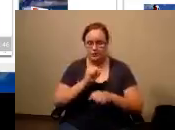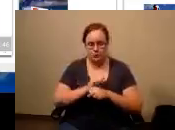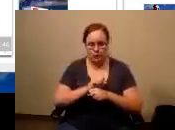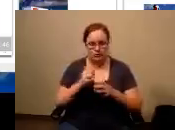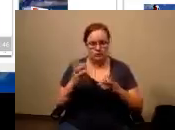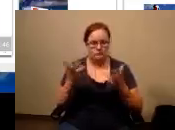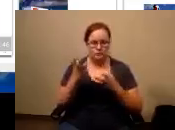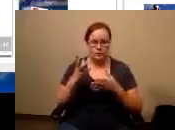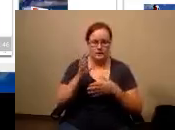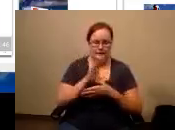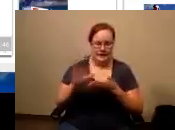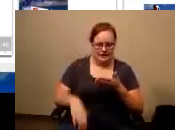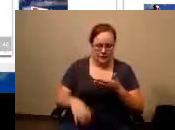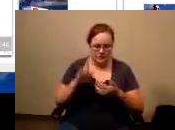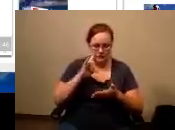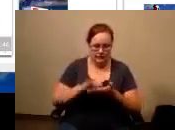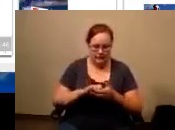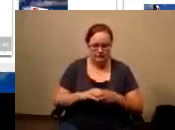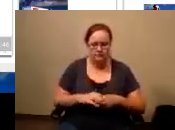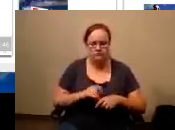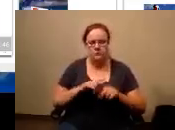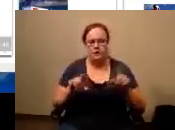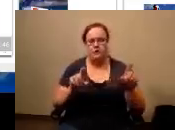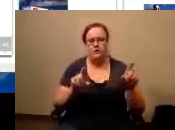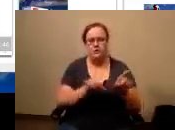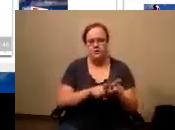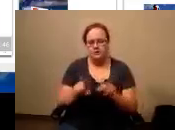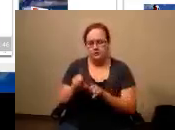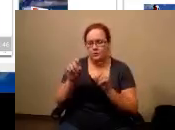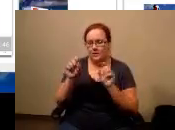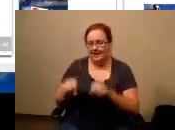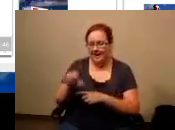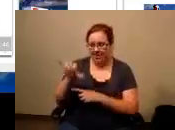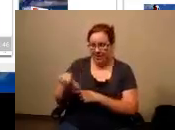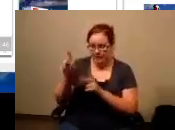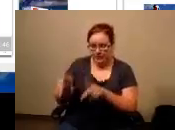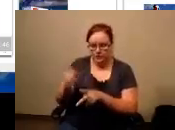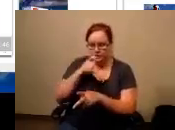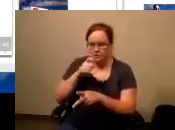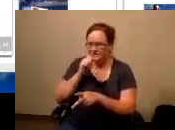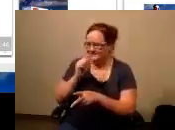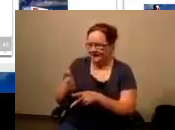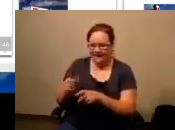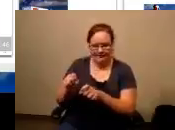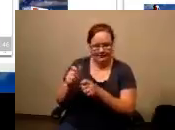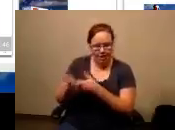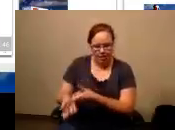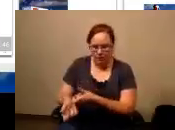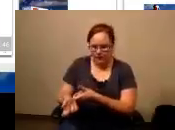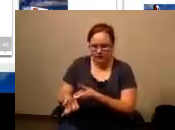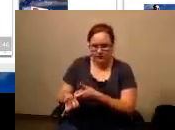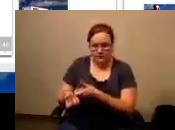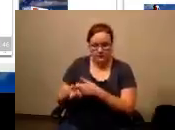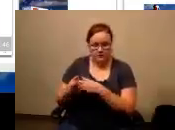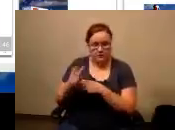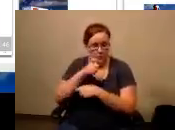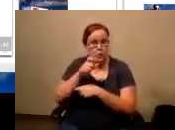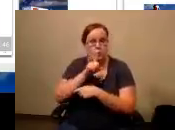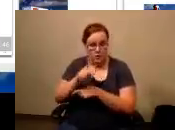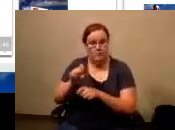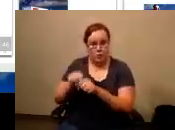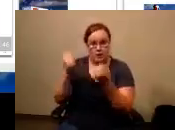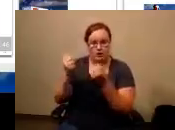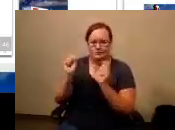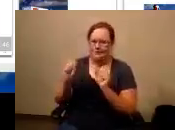remedies? But also, can the non-breaching party be released from its responsibilities? Can you